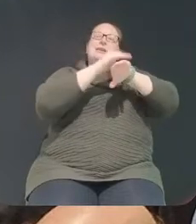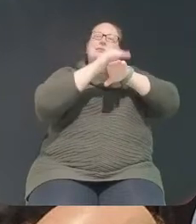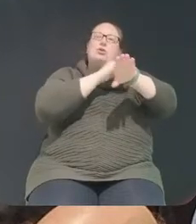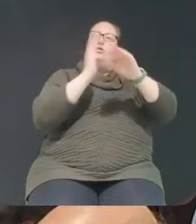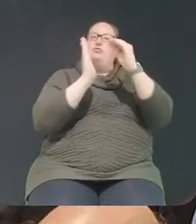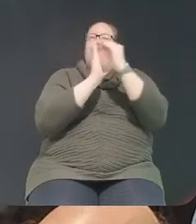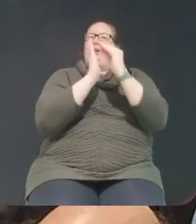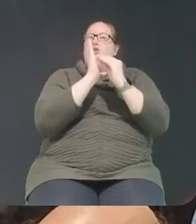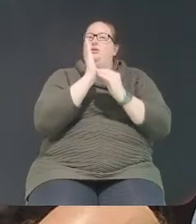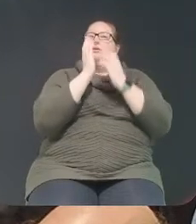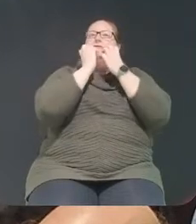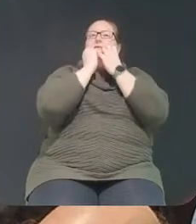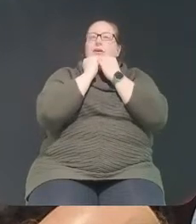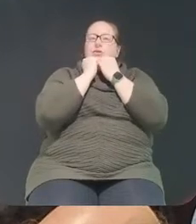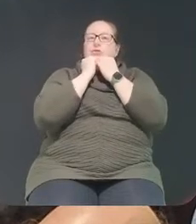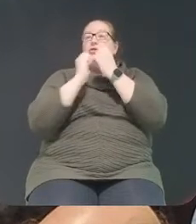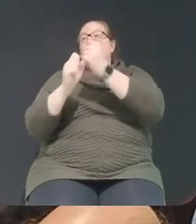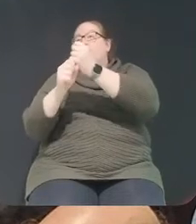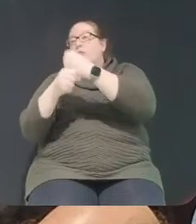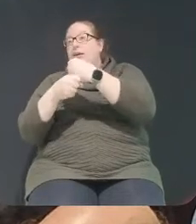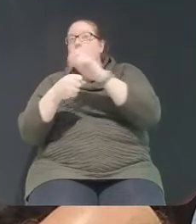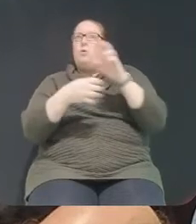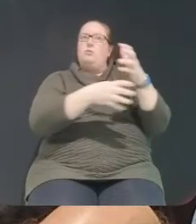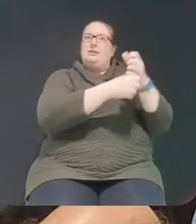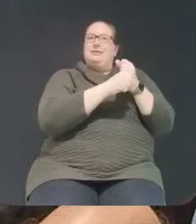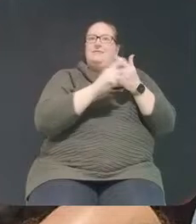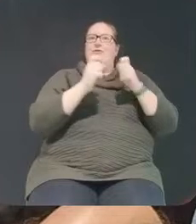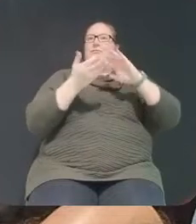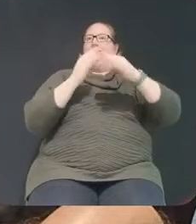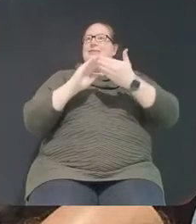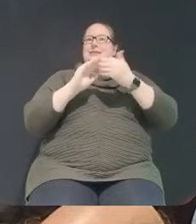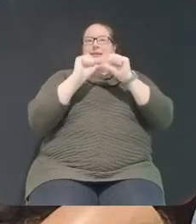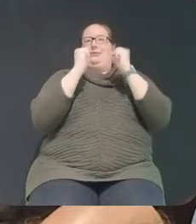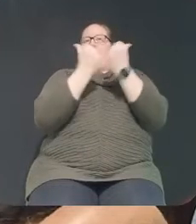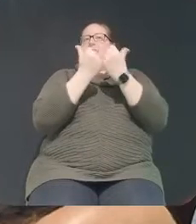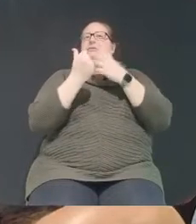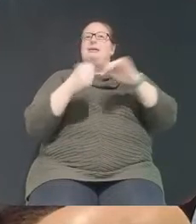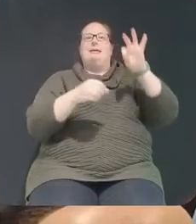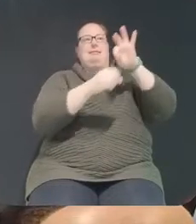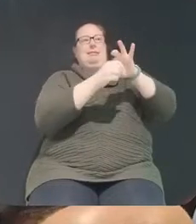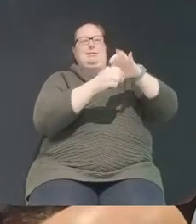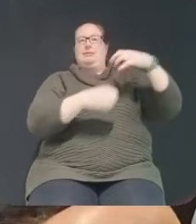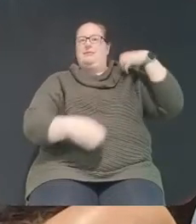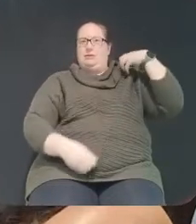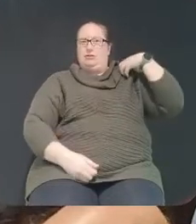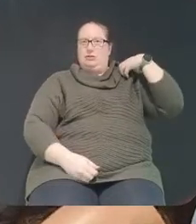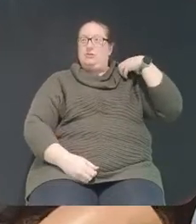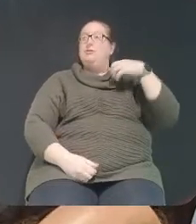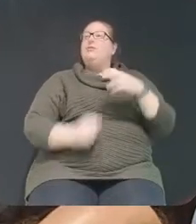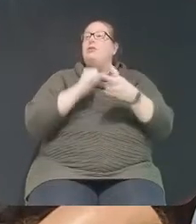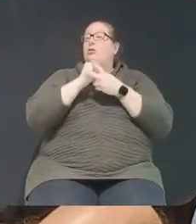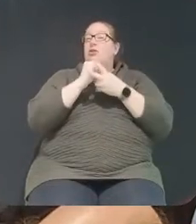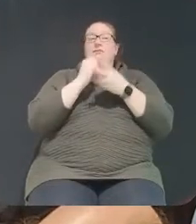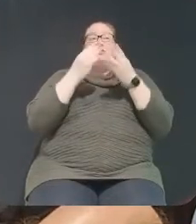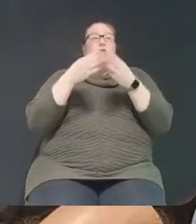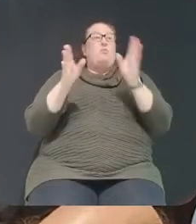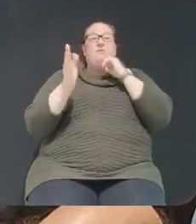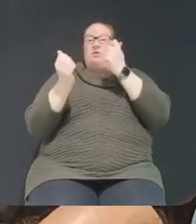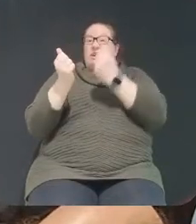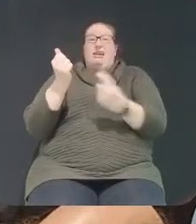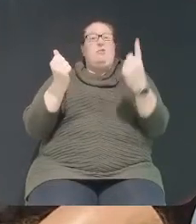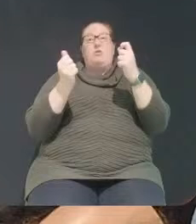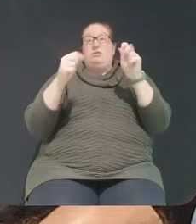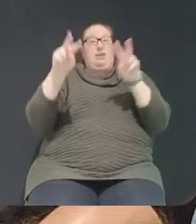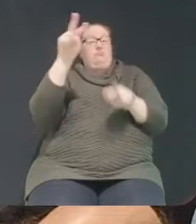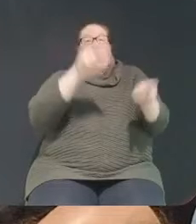value created or received by city agencies and elected officials. The archives is open to all. We